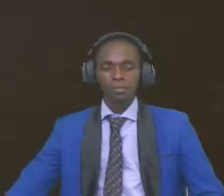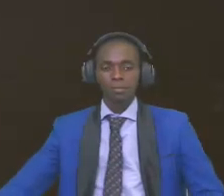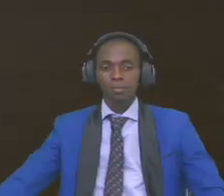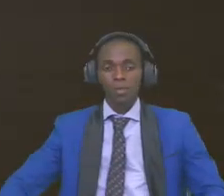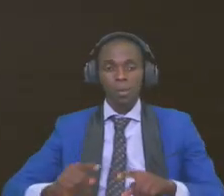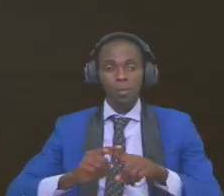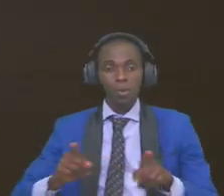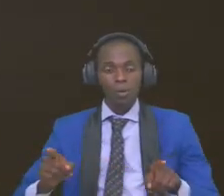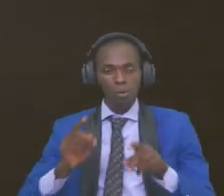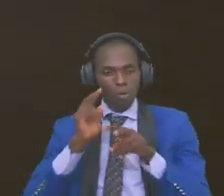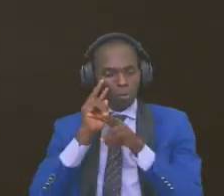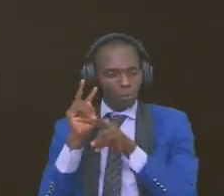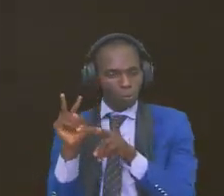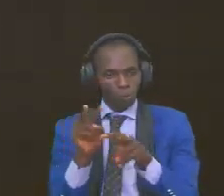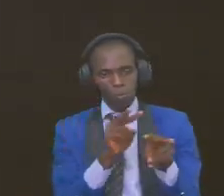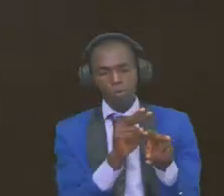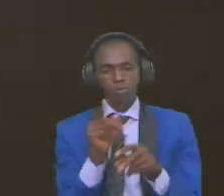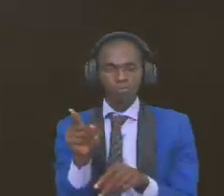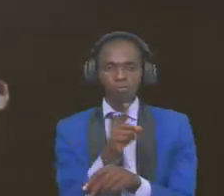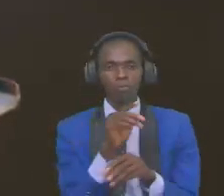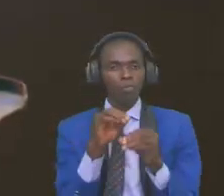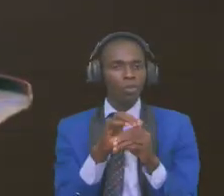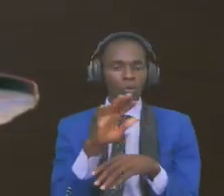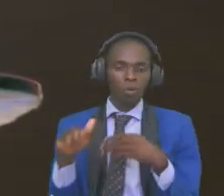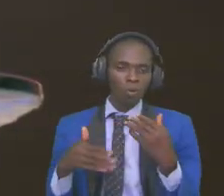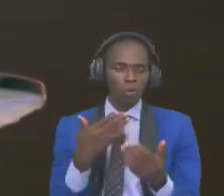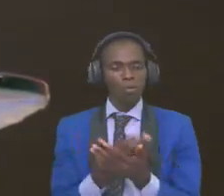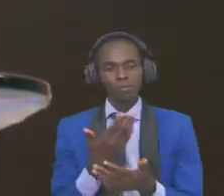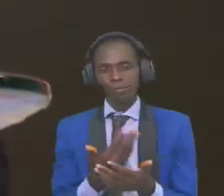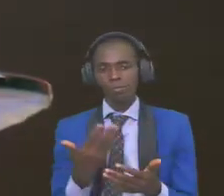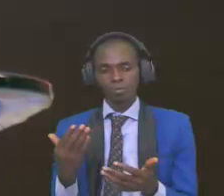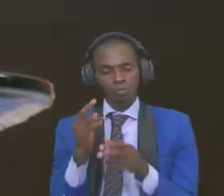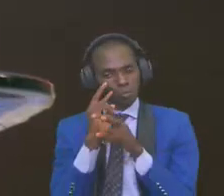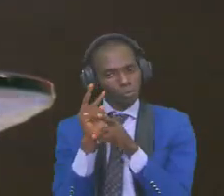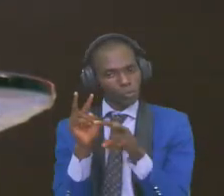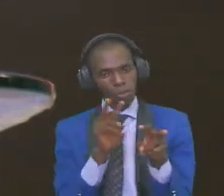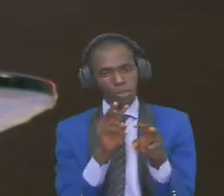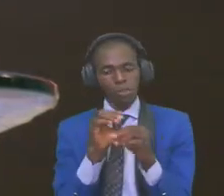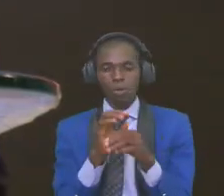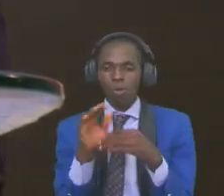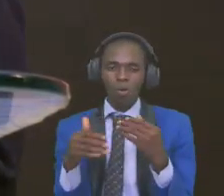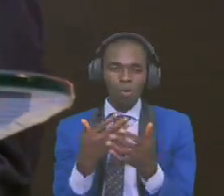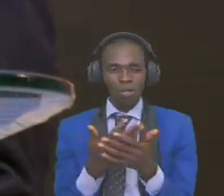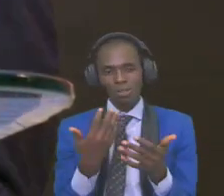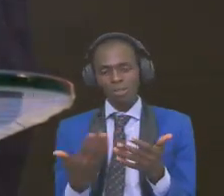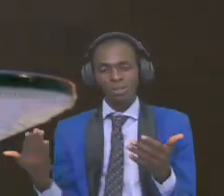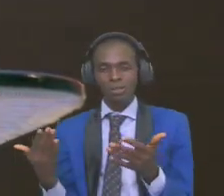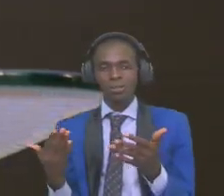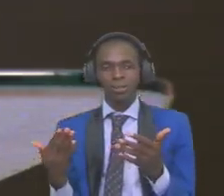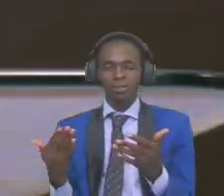watch thou in all things, watch thou in all things,